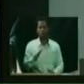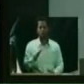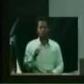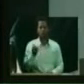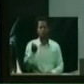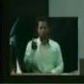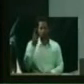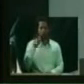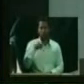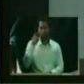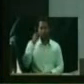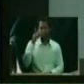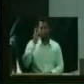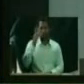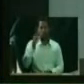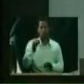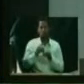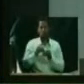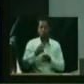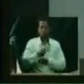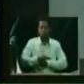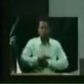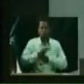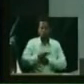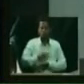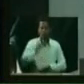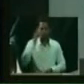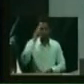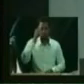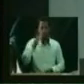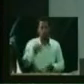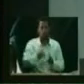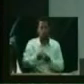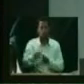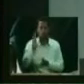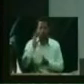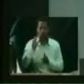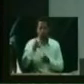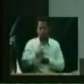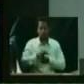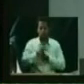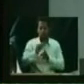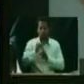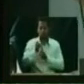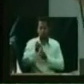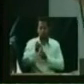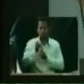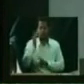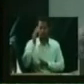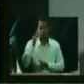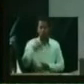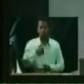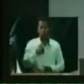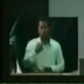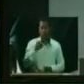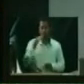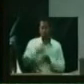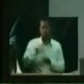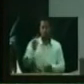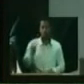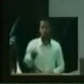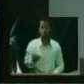more diligent in the future in the way these things are handled, and I'll be voting no. Mr. Bustler.